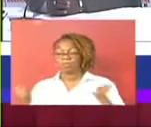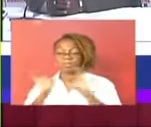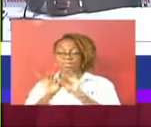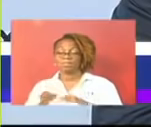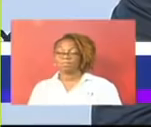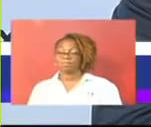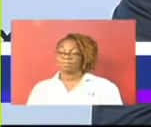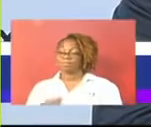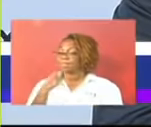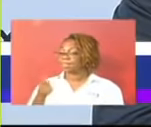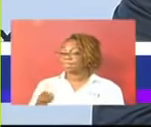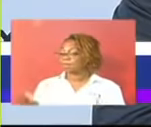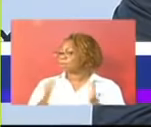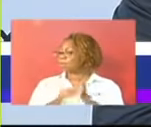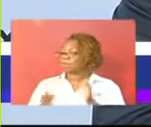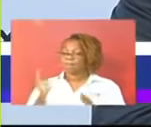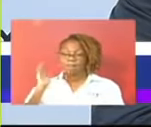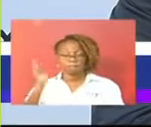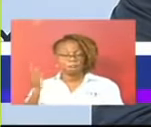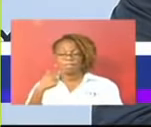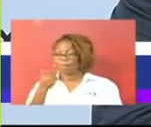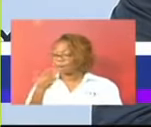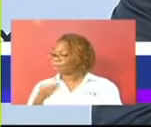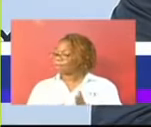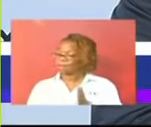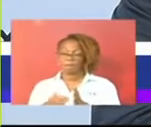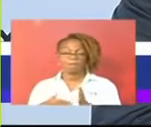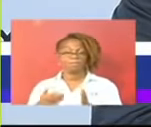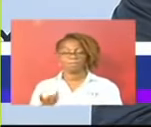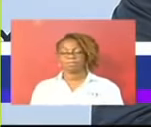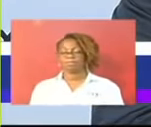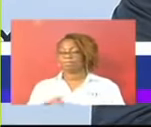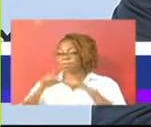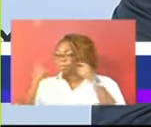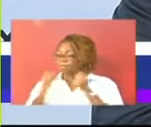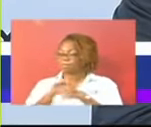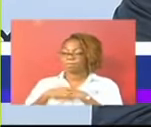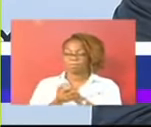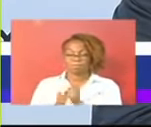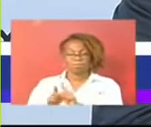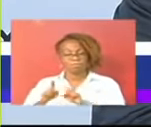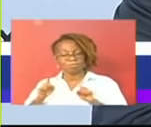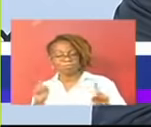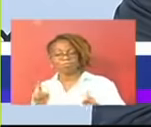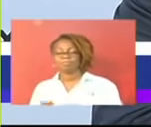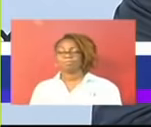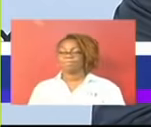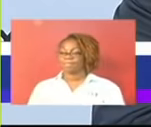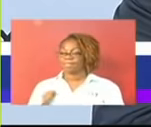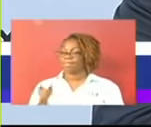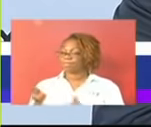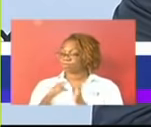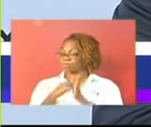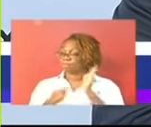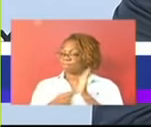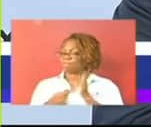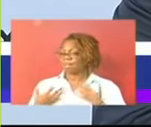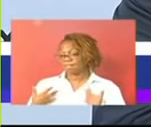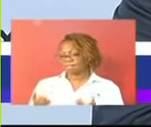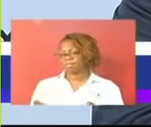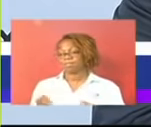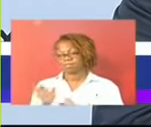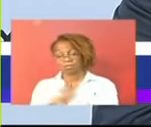thank you for the reminder, the 3 Ws are the summary of those public health regulations. We want to